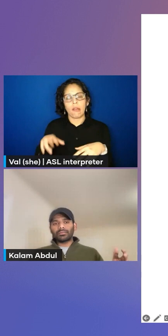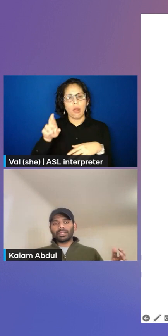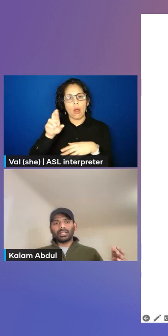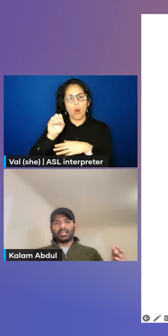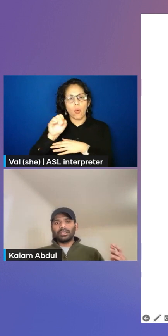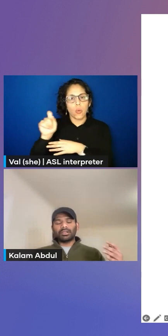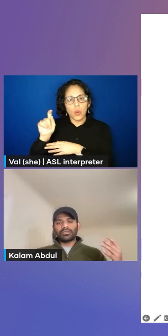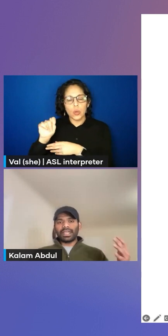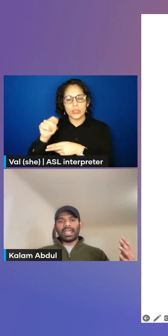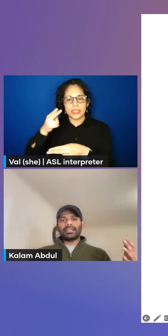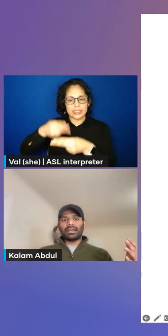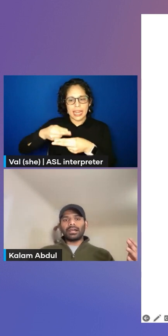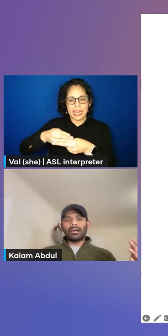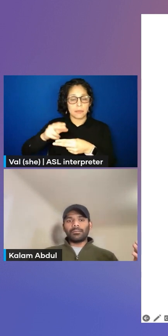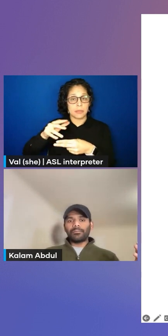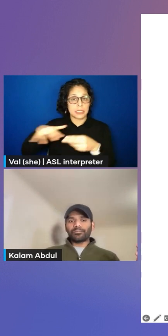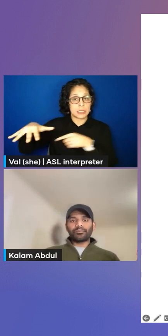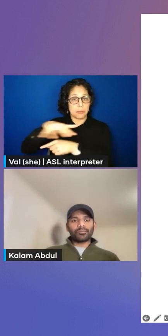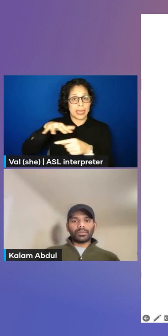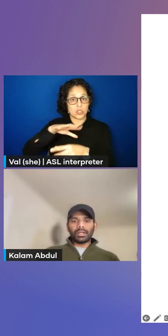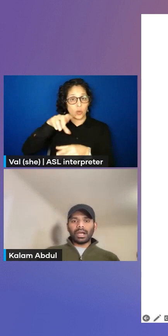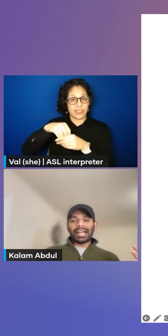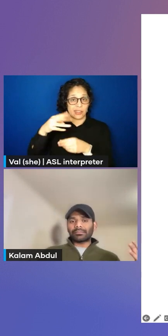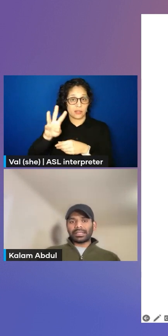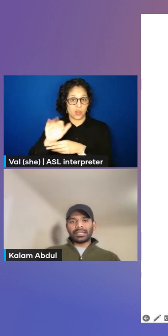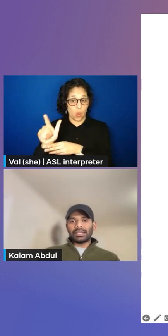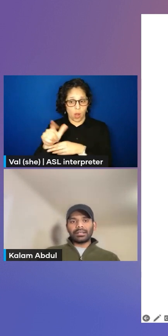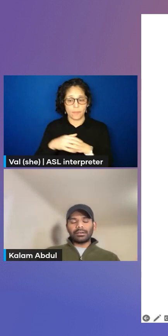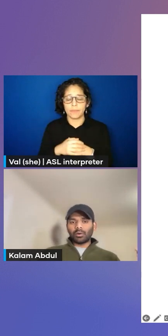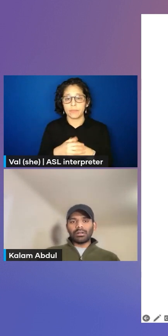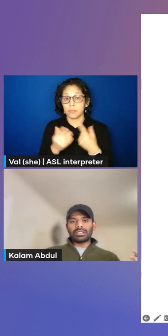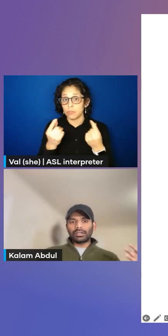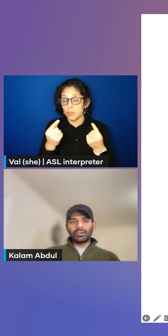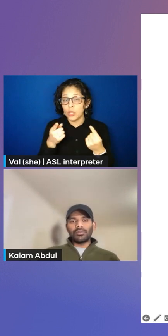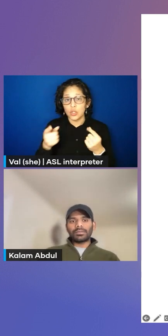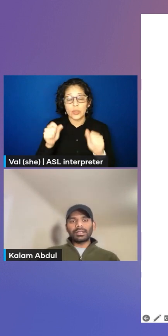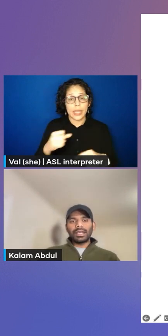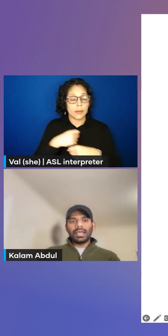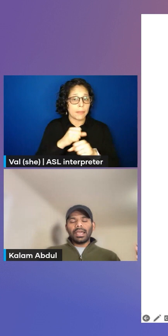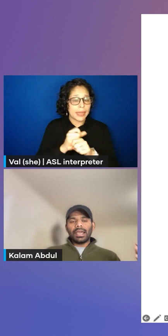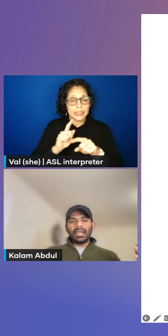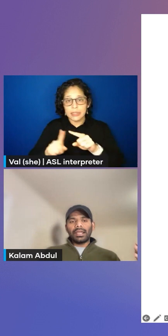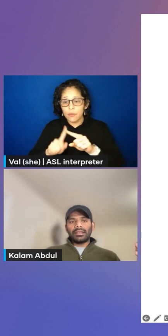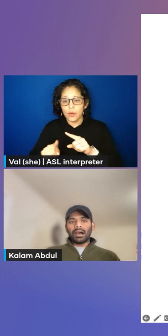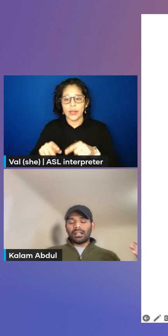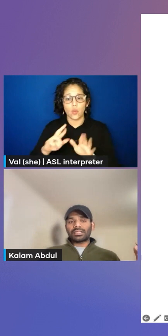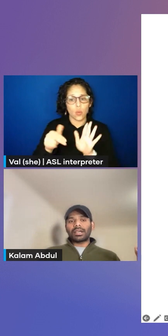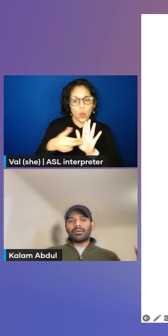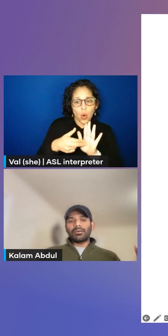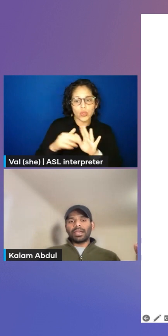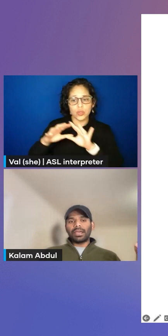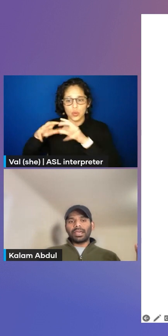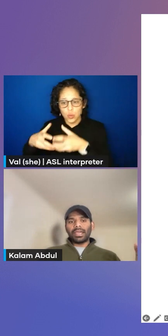scope, you could create auth method, roles, groups, and also